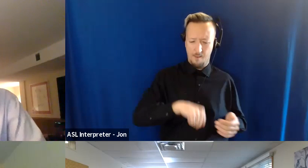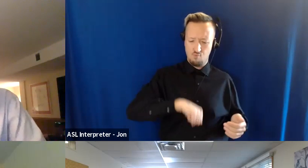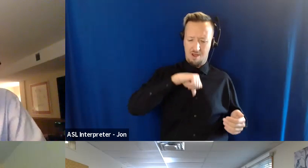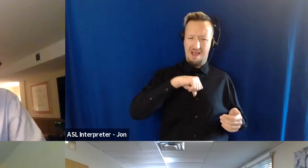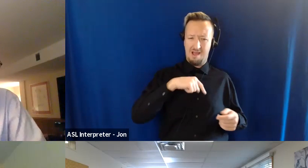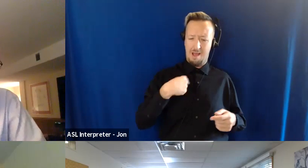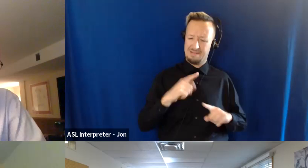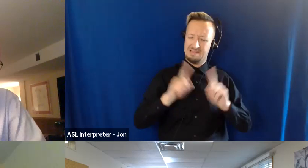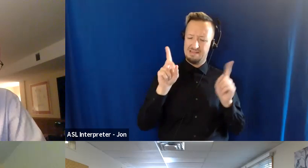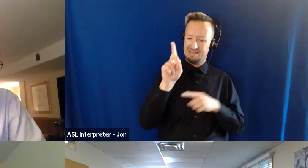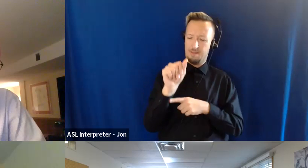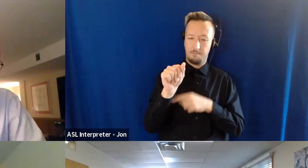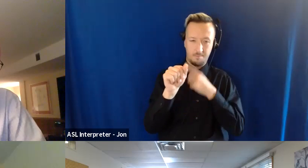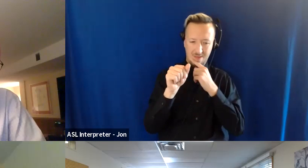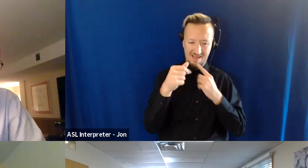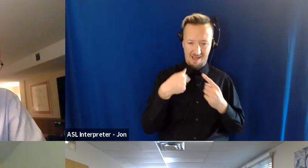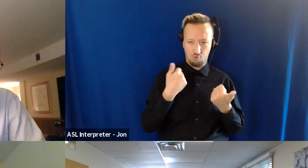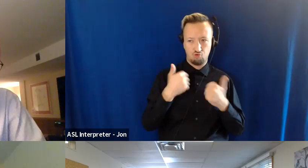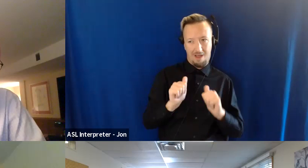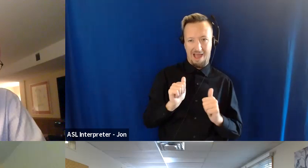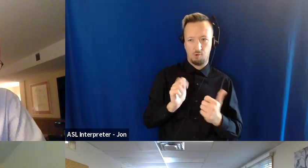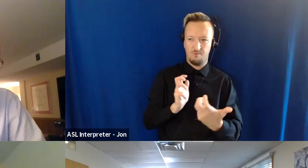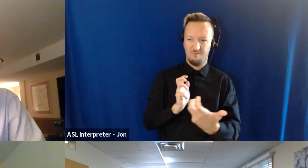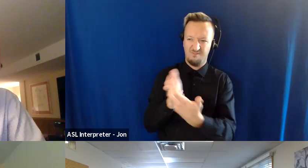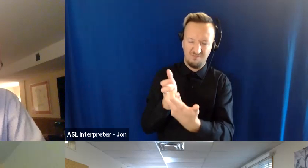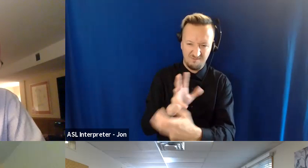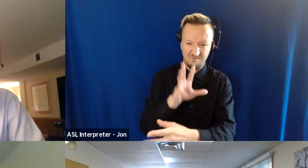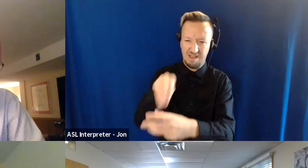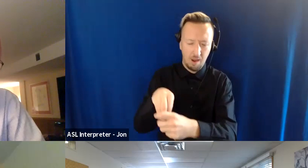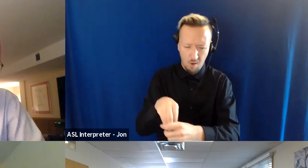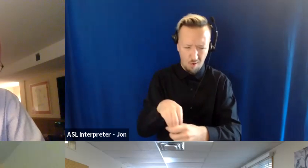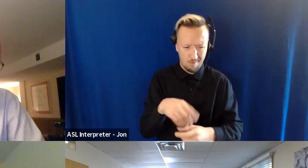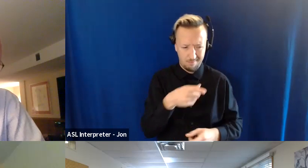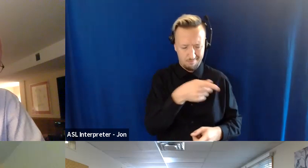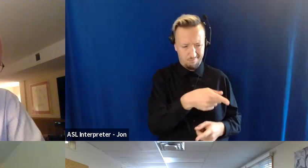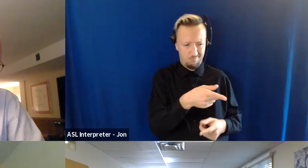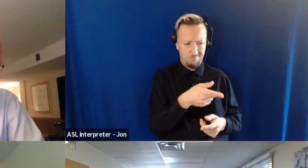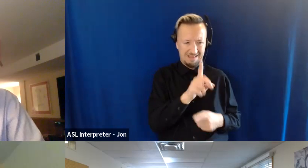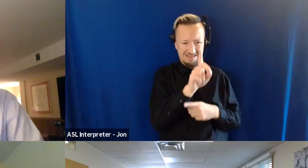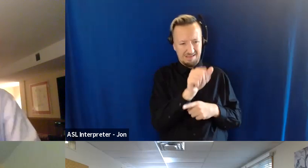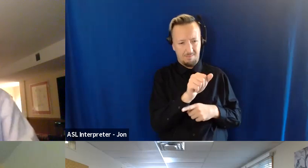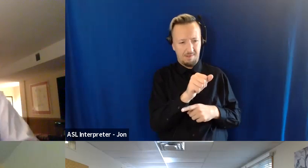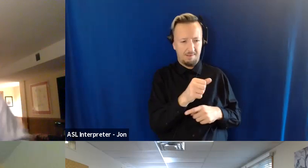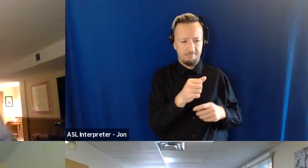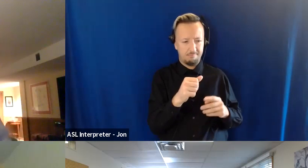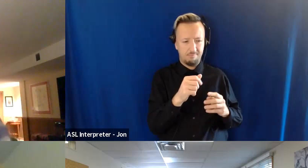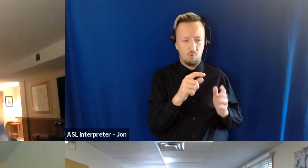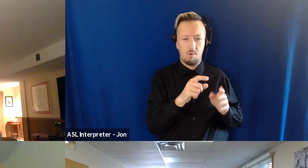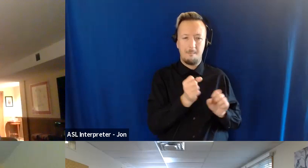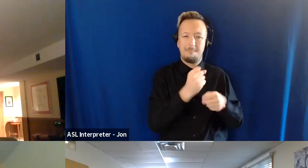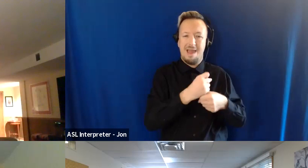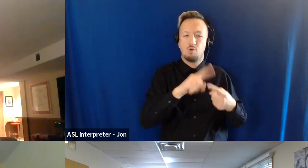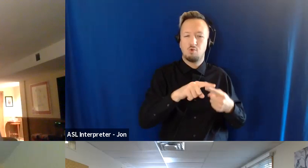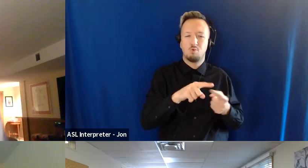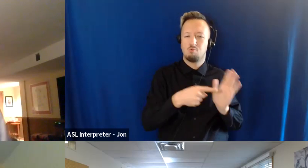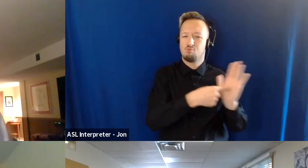when we were made to stand out, right? these concepts of, if you find yourself sitting